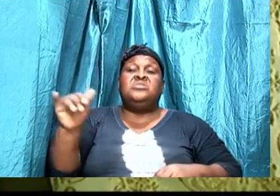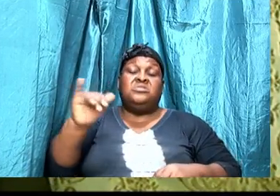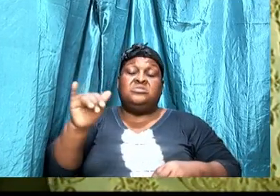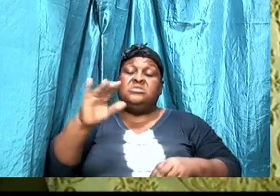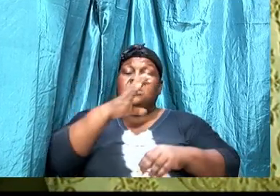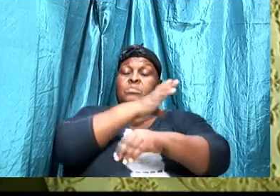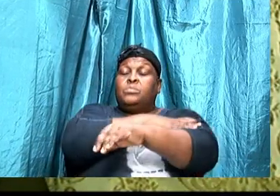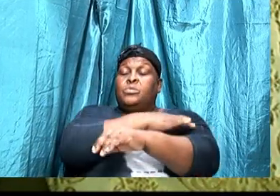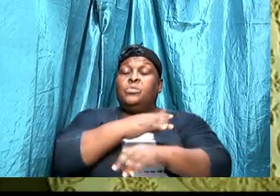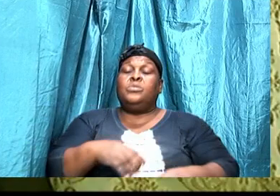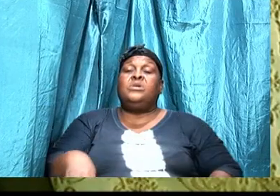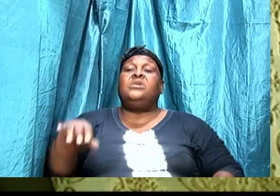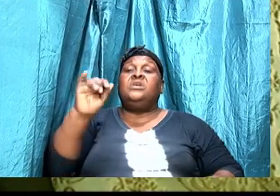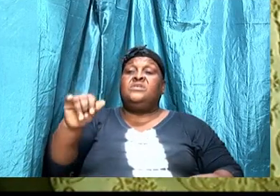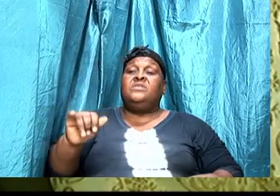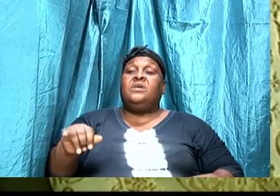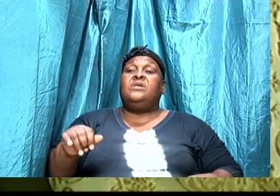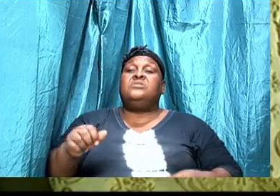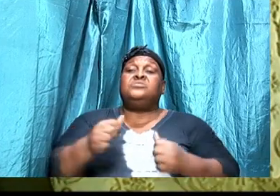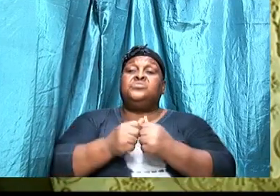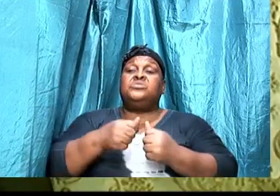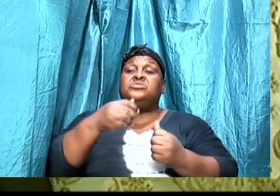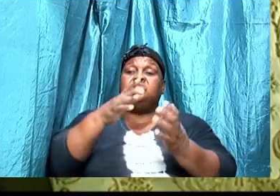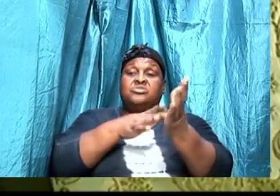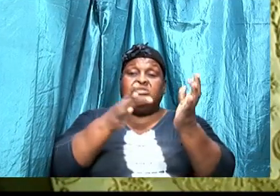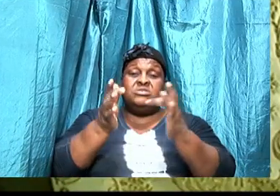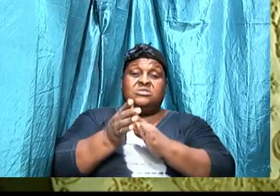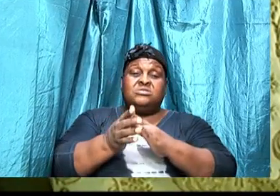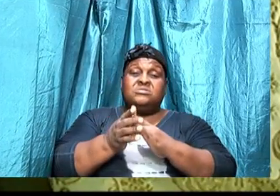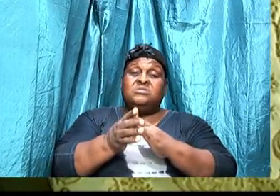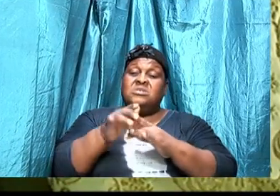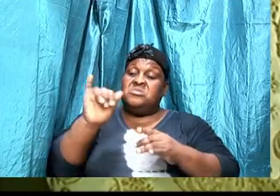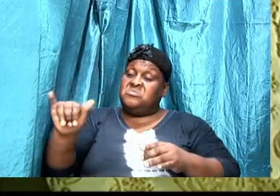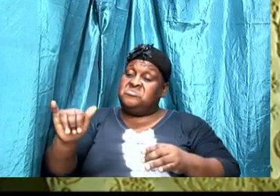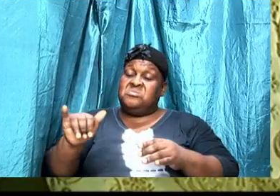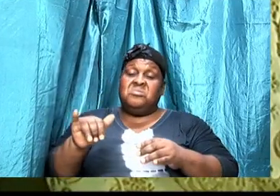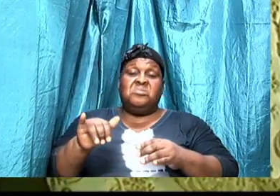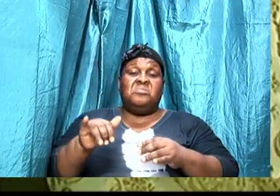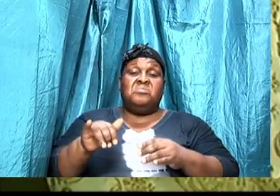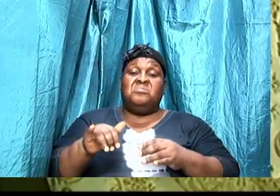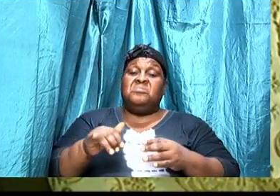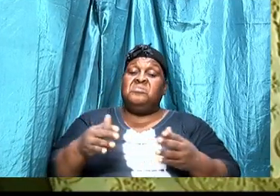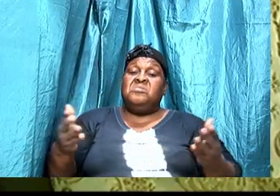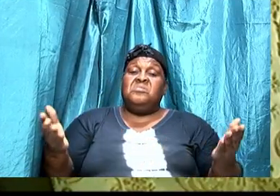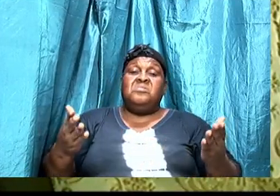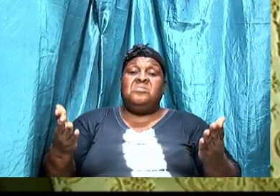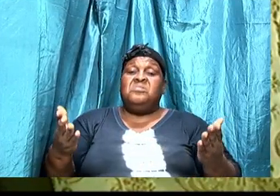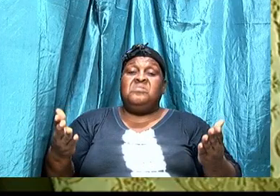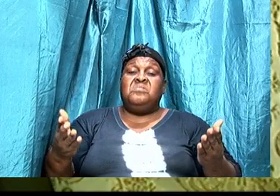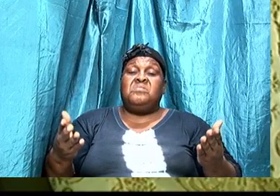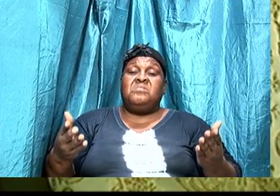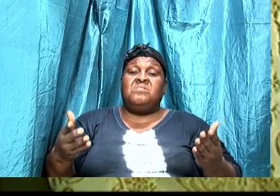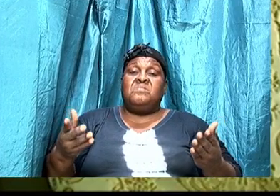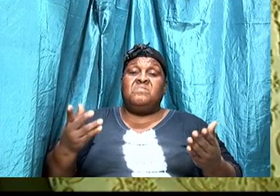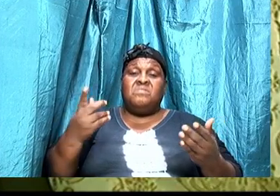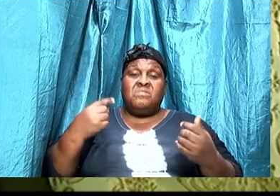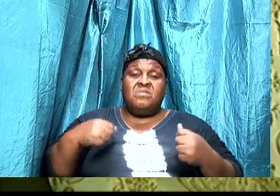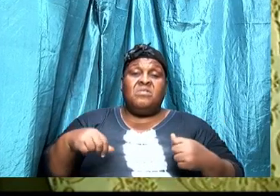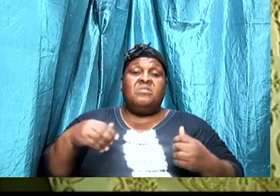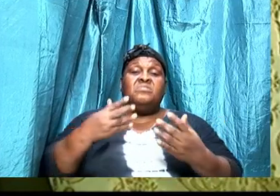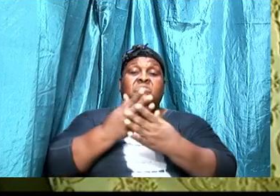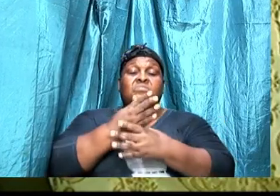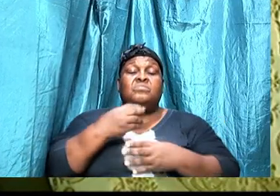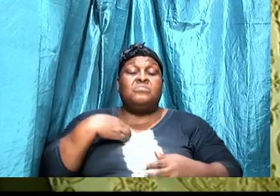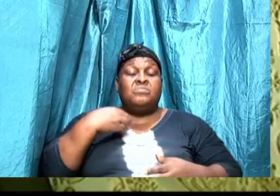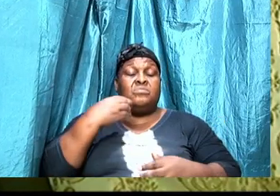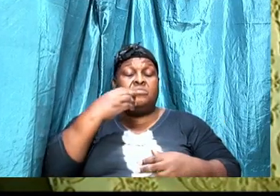Christ is available to the church through Christ to do the work and the